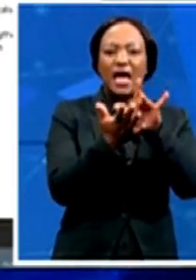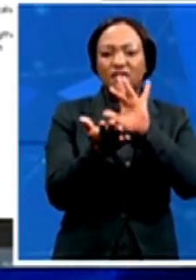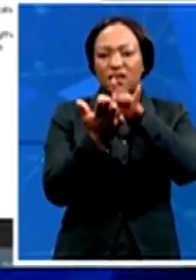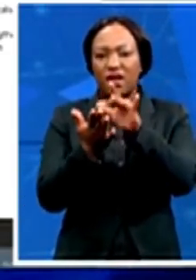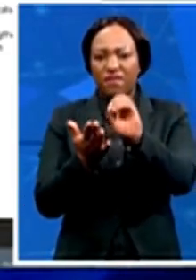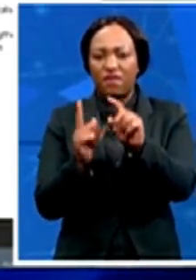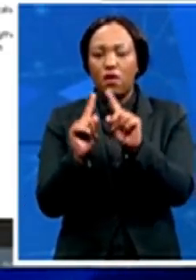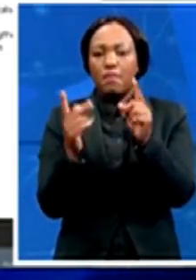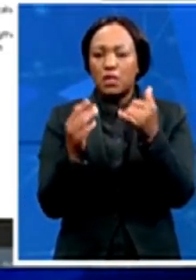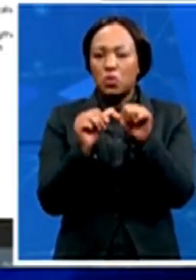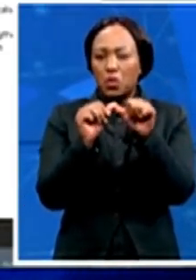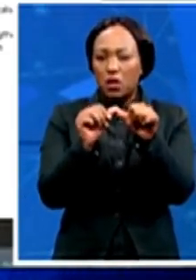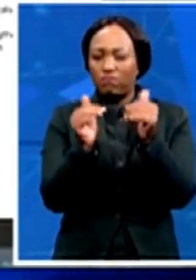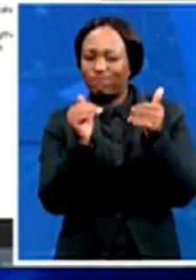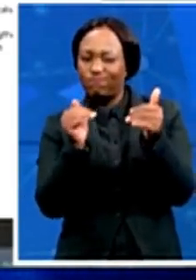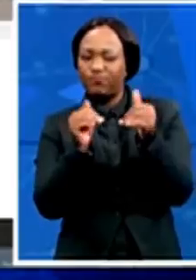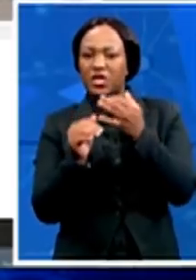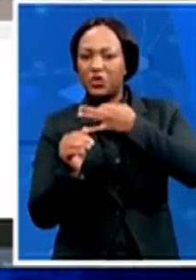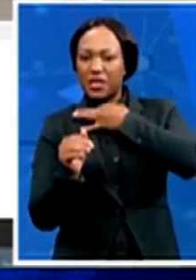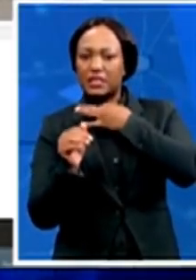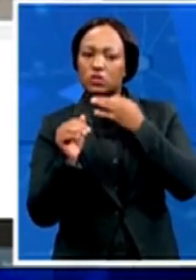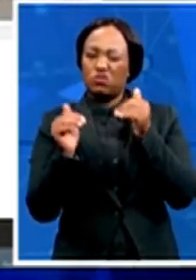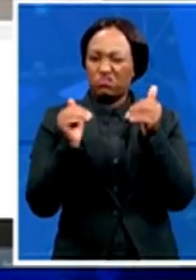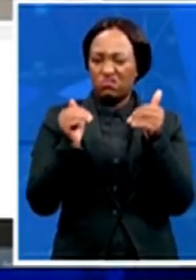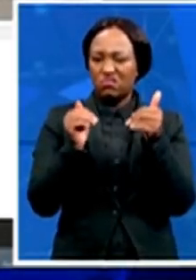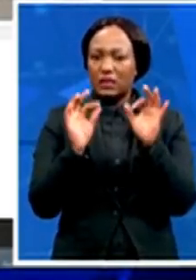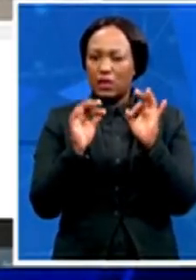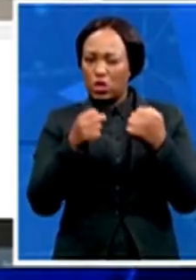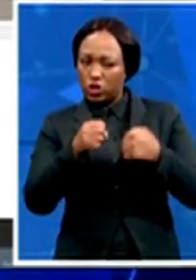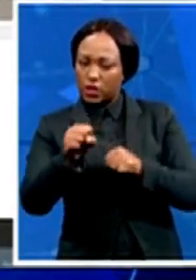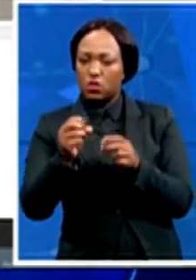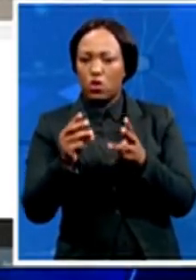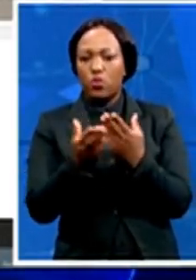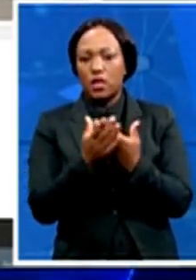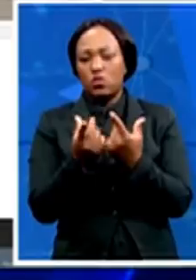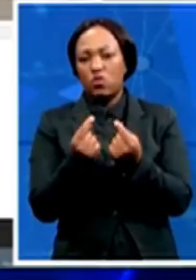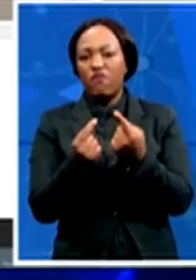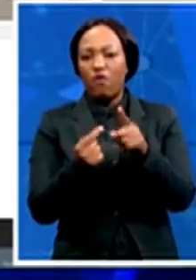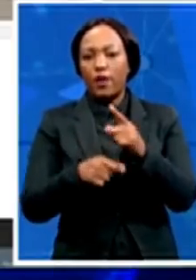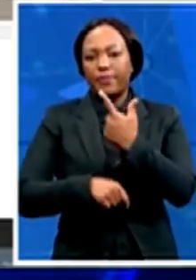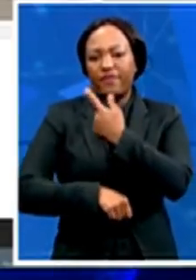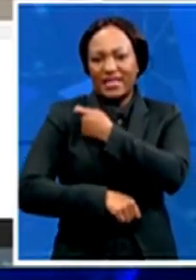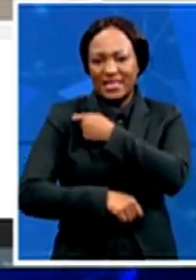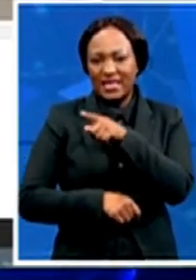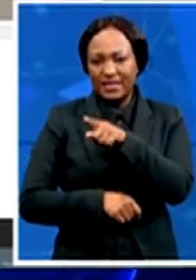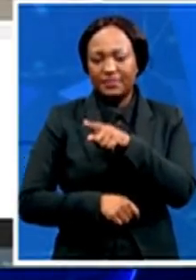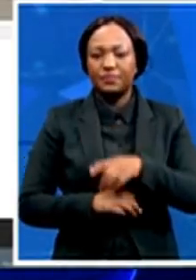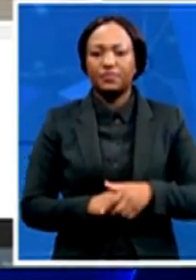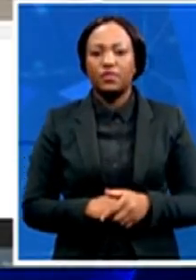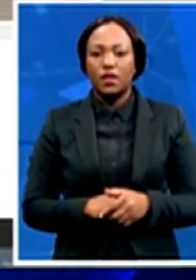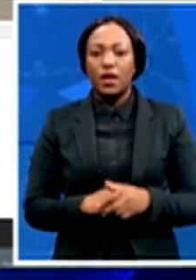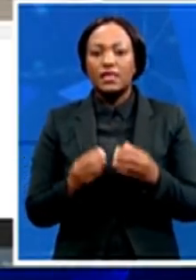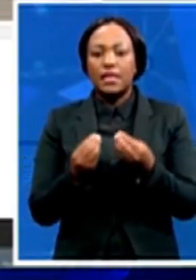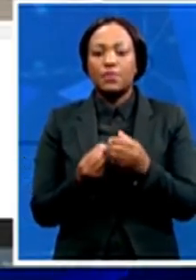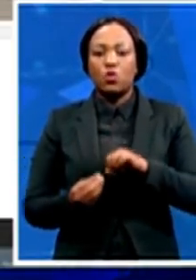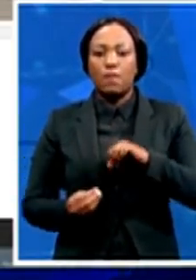and managing the risk very strategically in relation to the vaccine program. We have something that we're very proud of. It's called the Vaccine Cascade. We now have